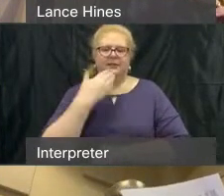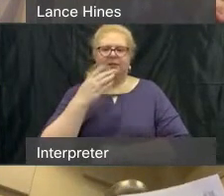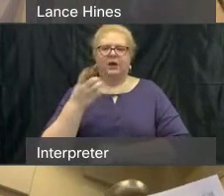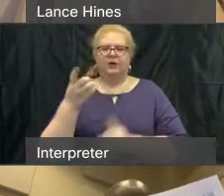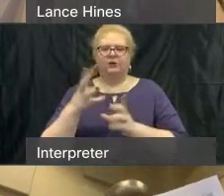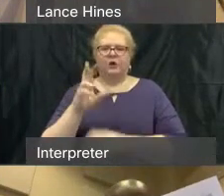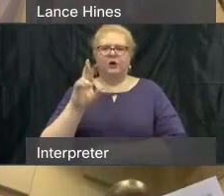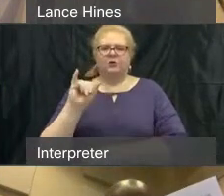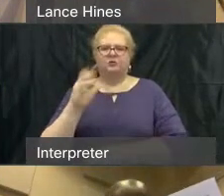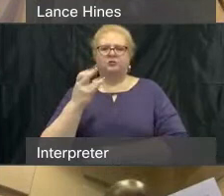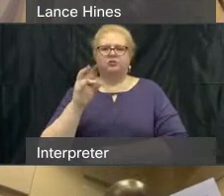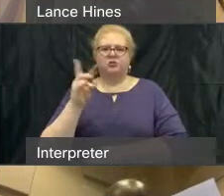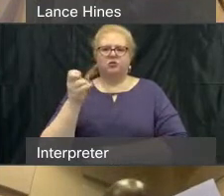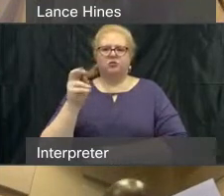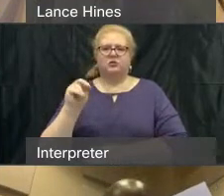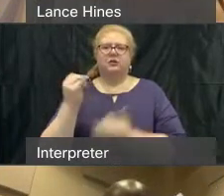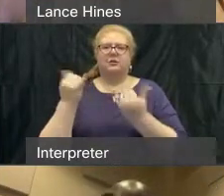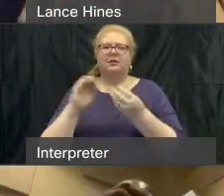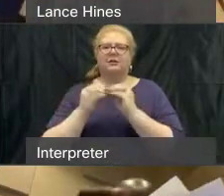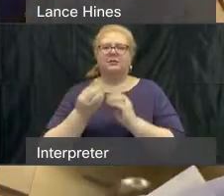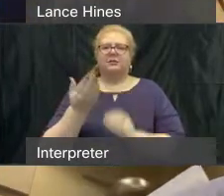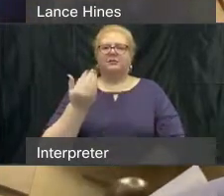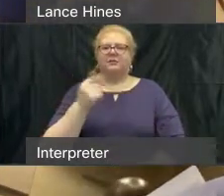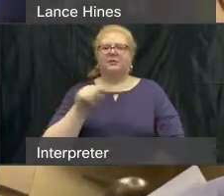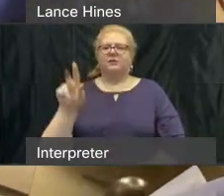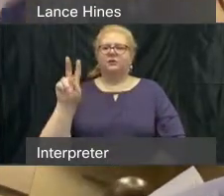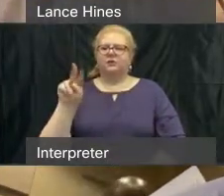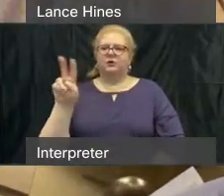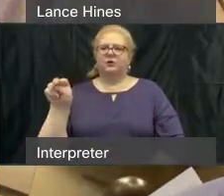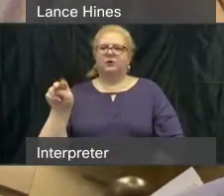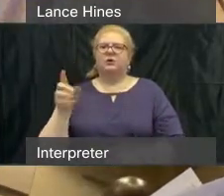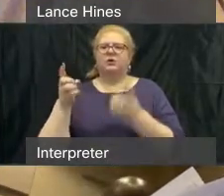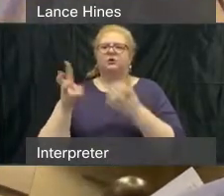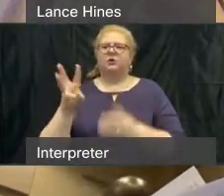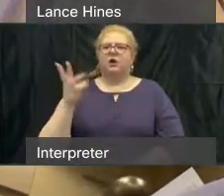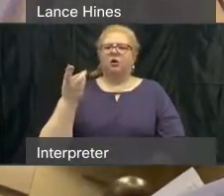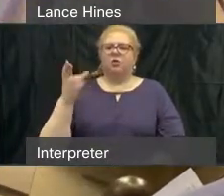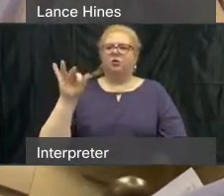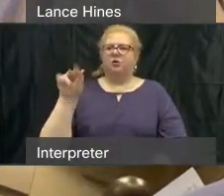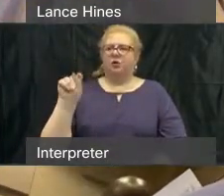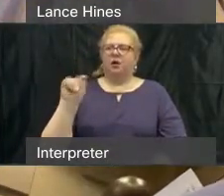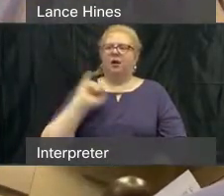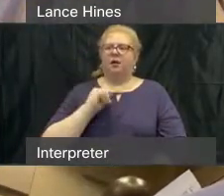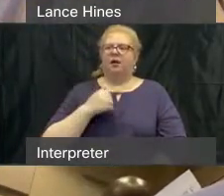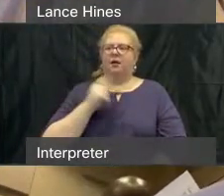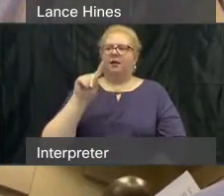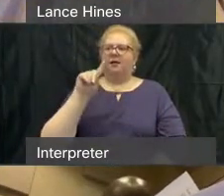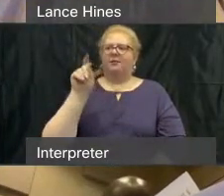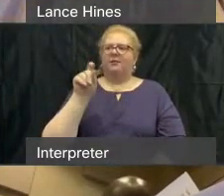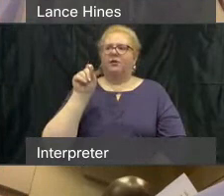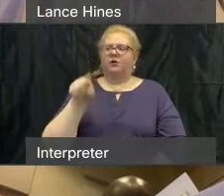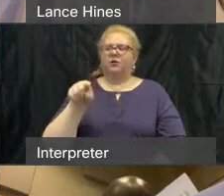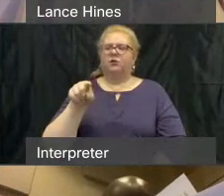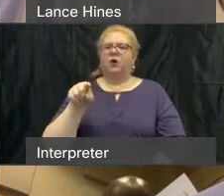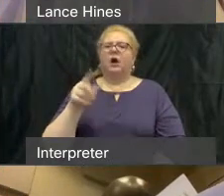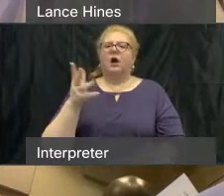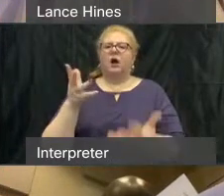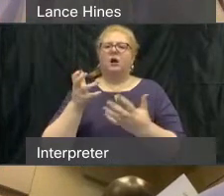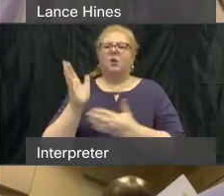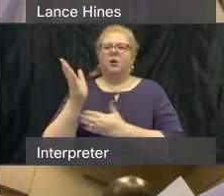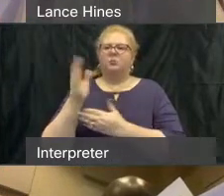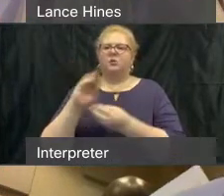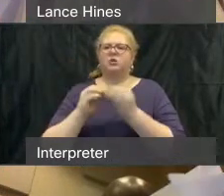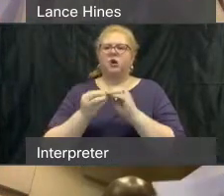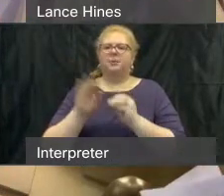Any questions for items 15 through 22? Mayor. Director Wright. I have a question. I'd like to know a presentation on